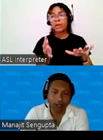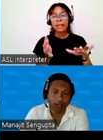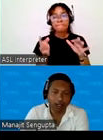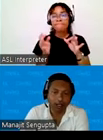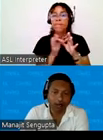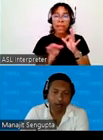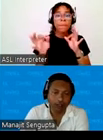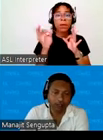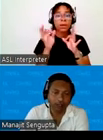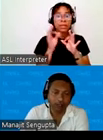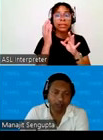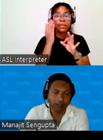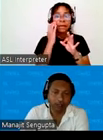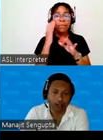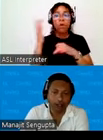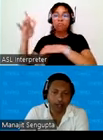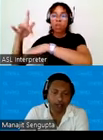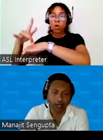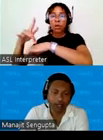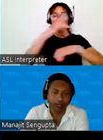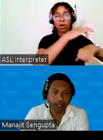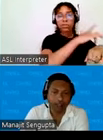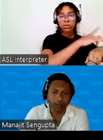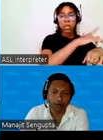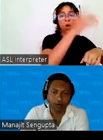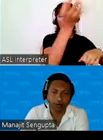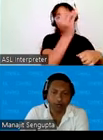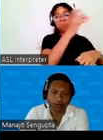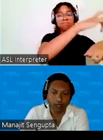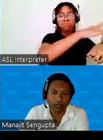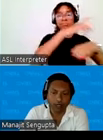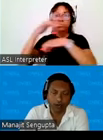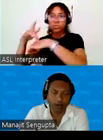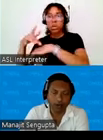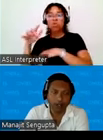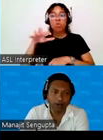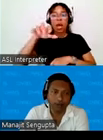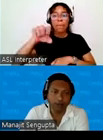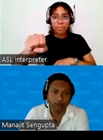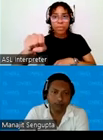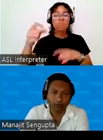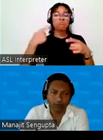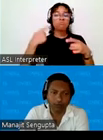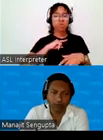location and over time. To capture that, what we've done is